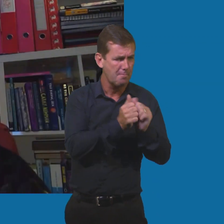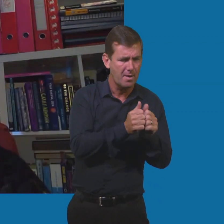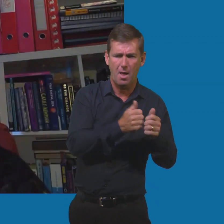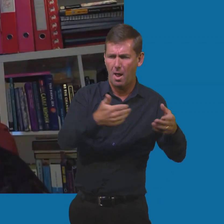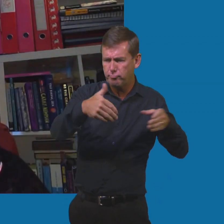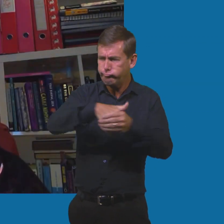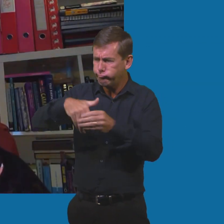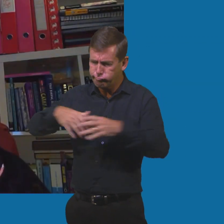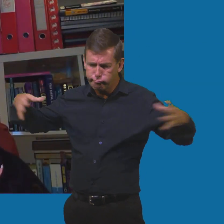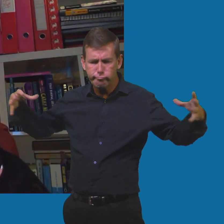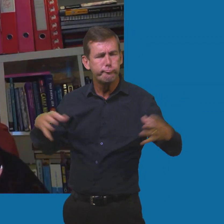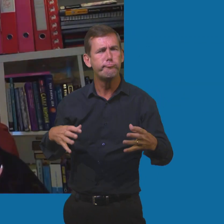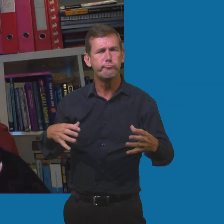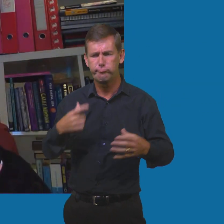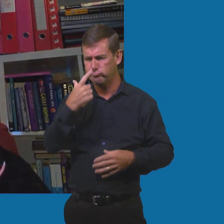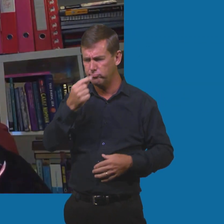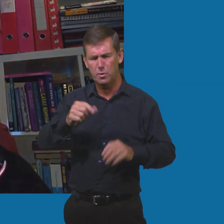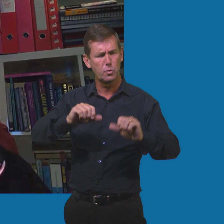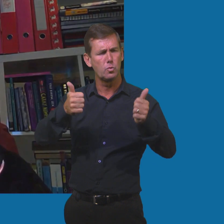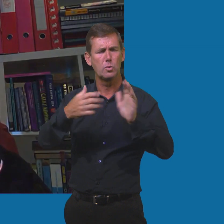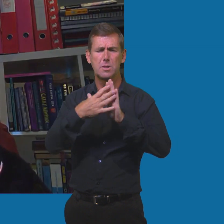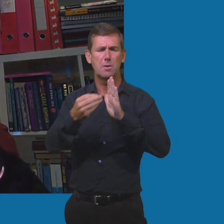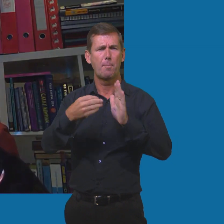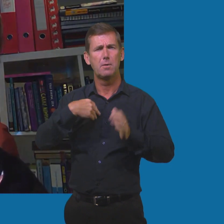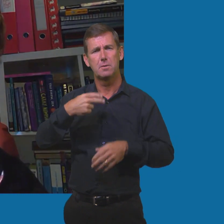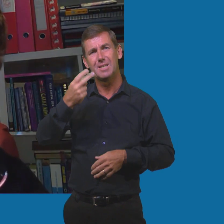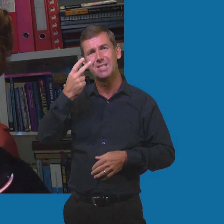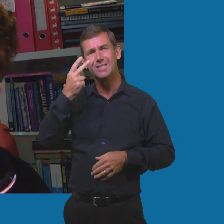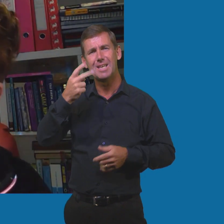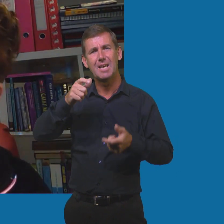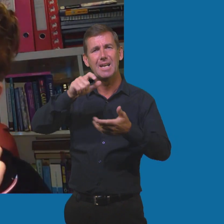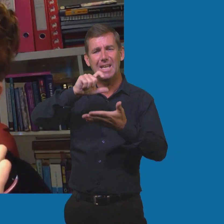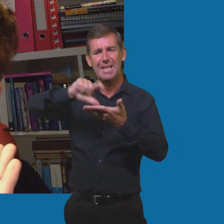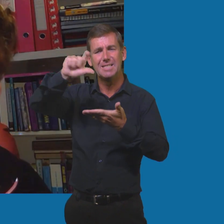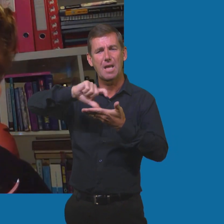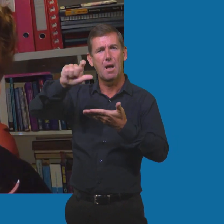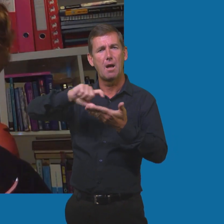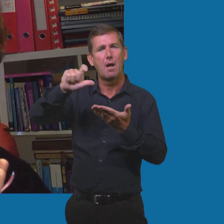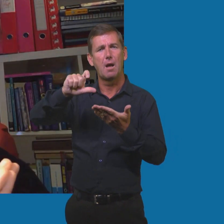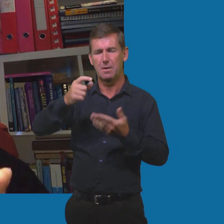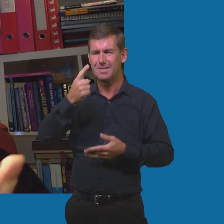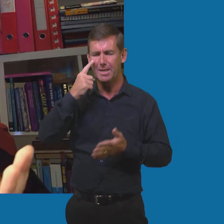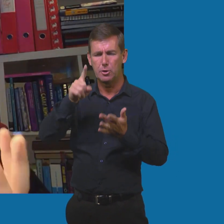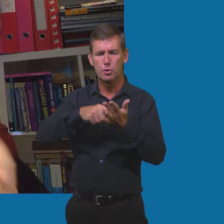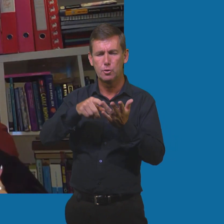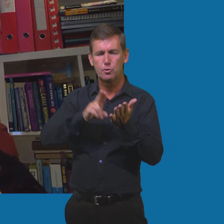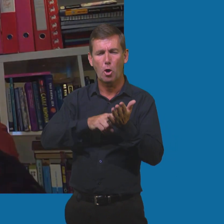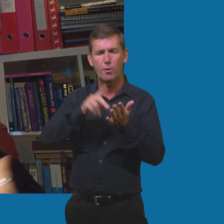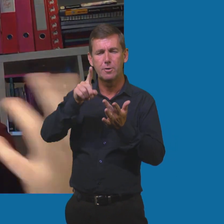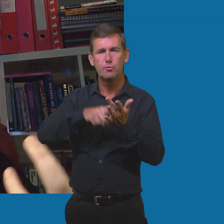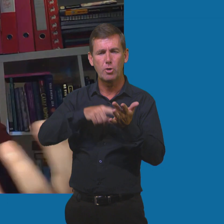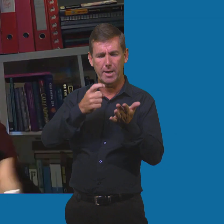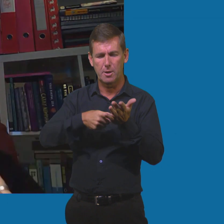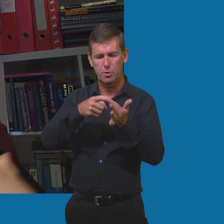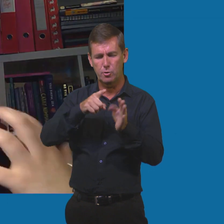well. And there are some great examples out there of this. So, for example, if you go on Instagram, there's a guy called John J. Reynolds who talks about